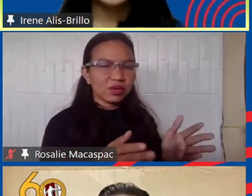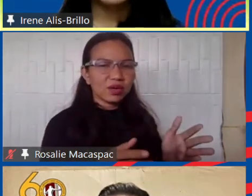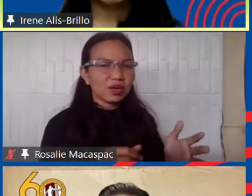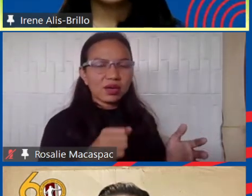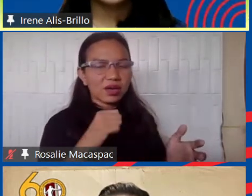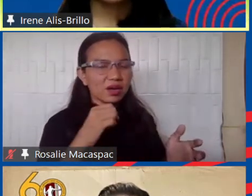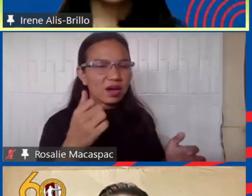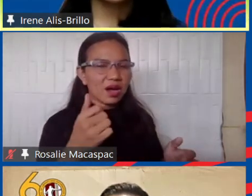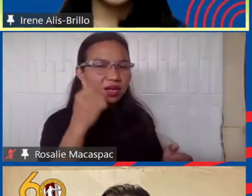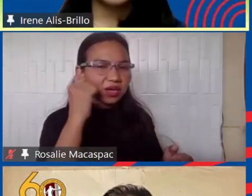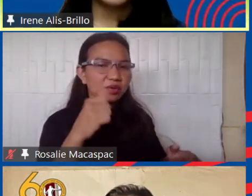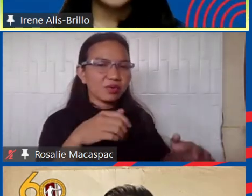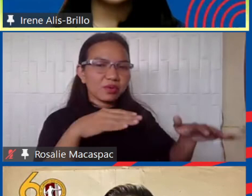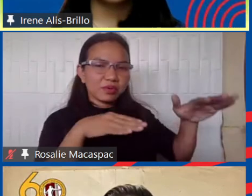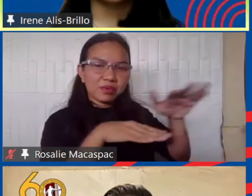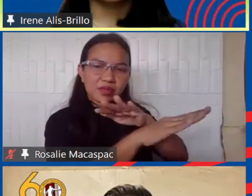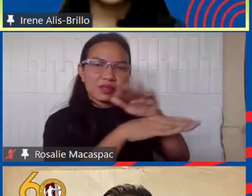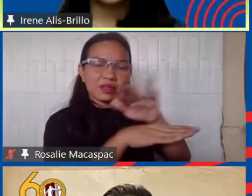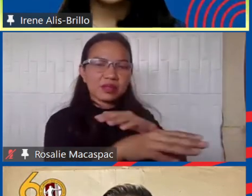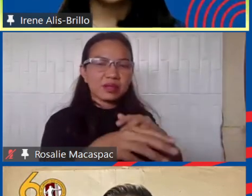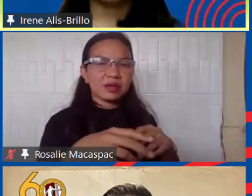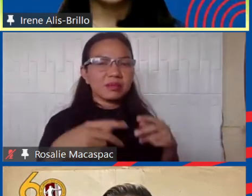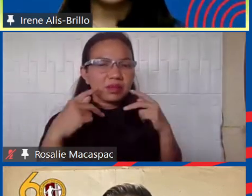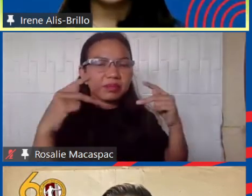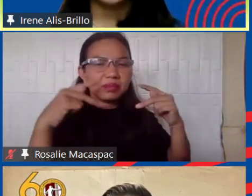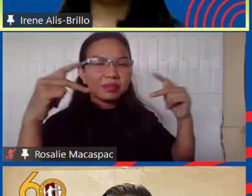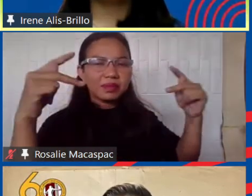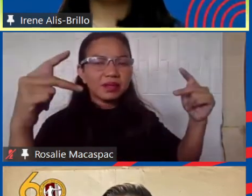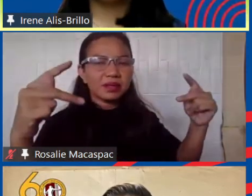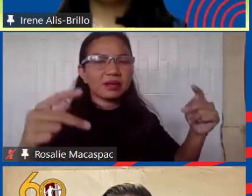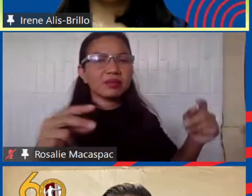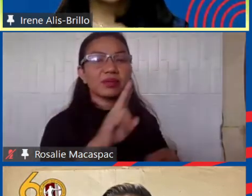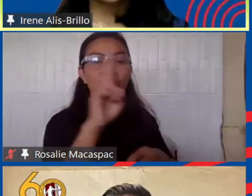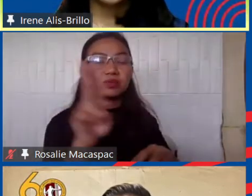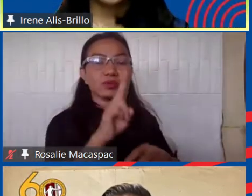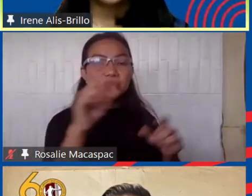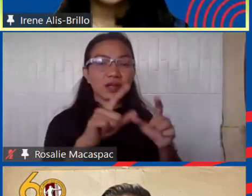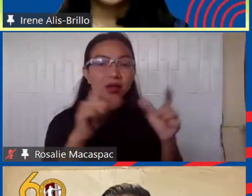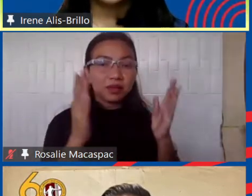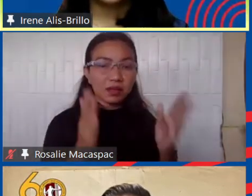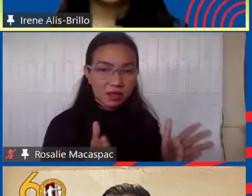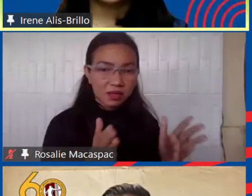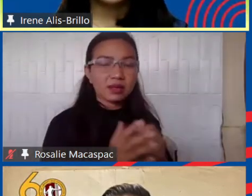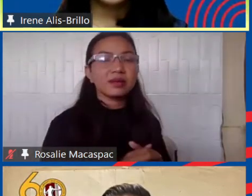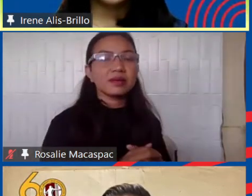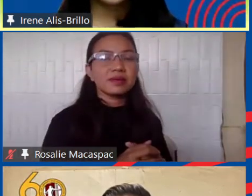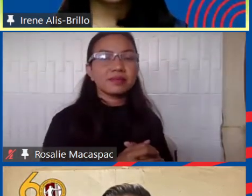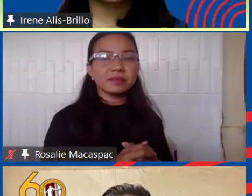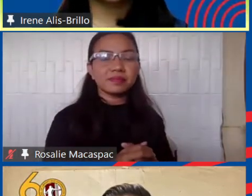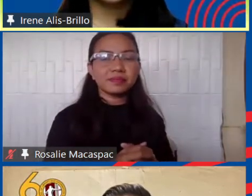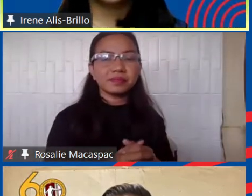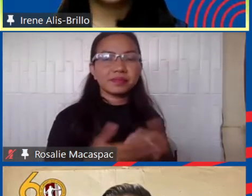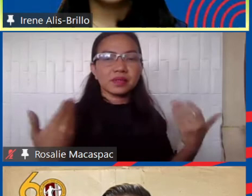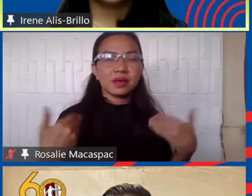public, but they have donated it to us in our library. And there